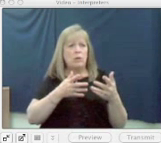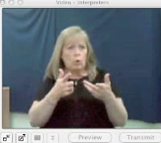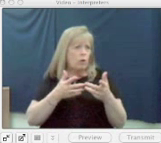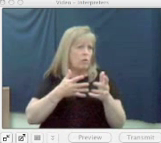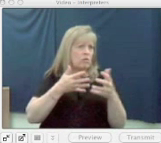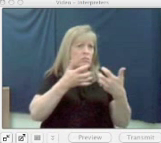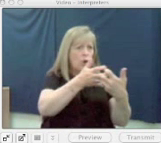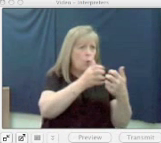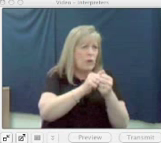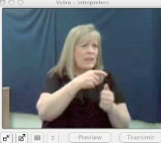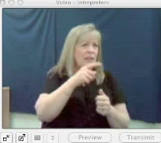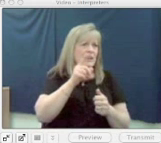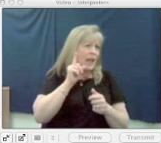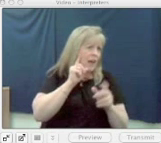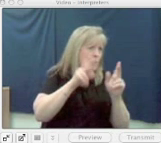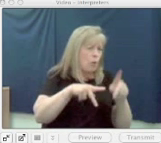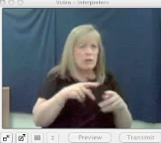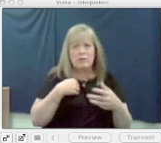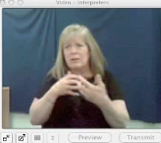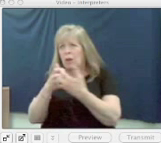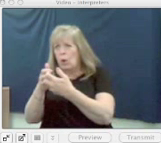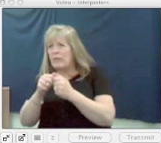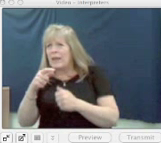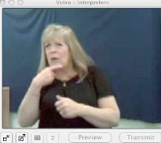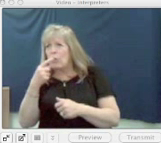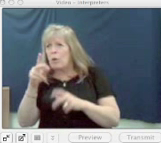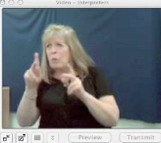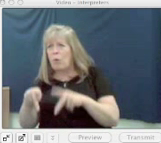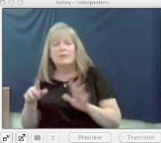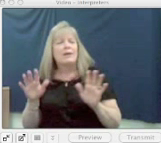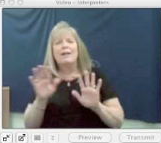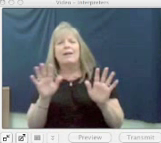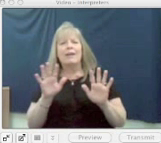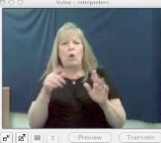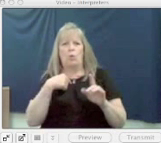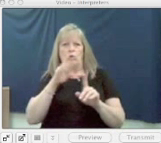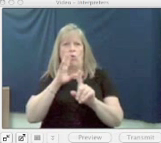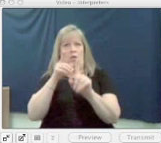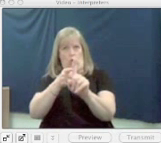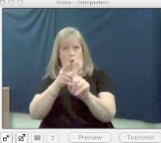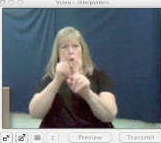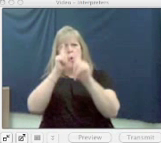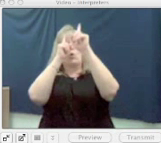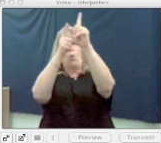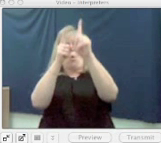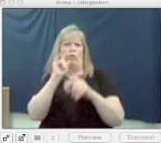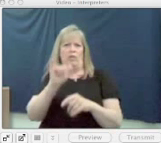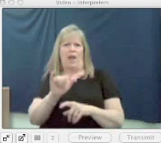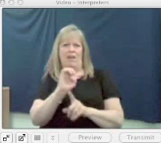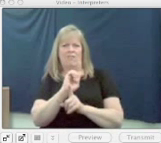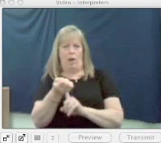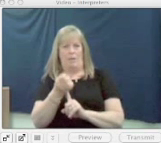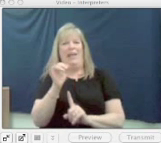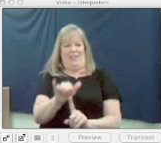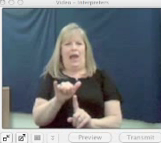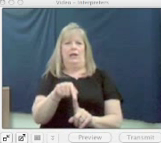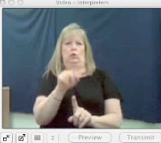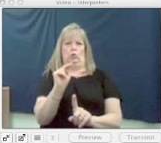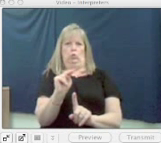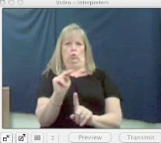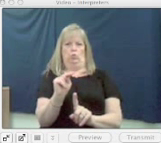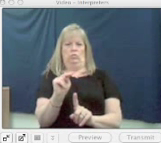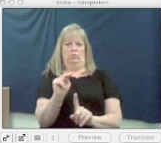yourself with the hearing person? I would suggest that we align ourselves with the goal of the environment. That's the most neutral space. Why does that place